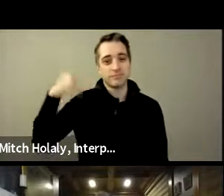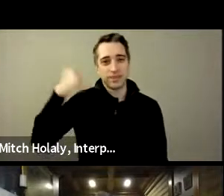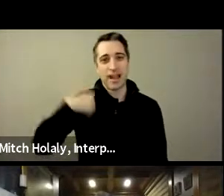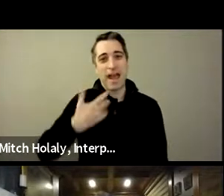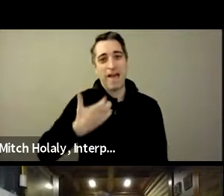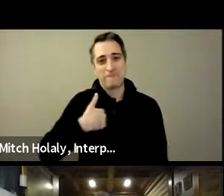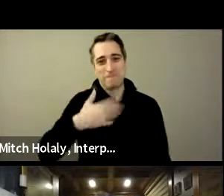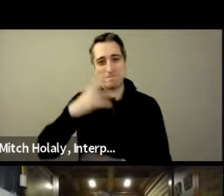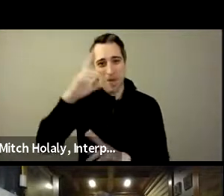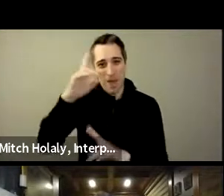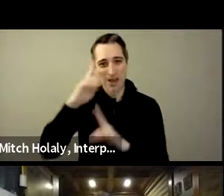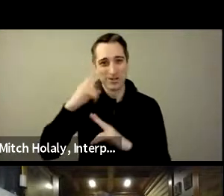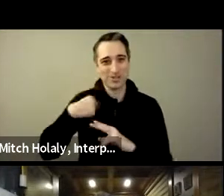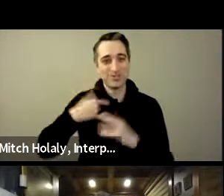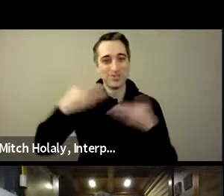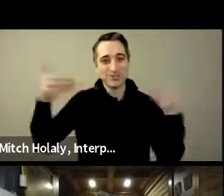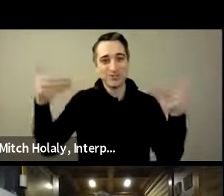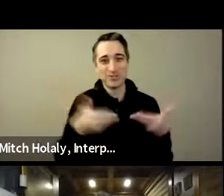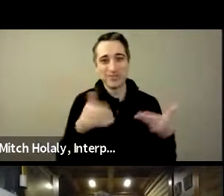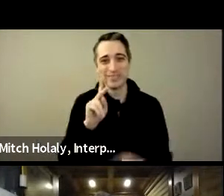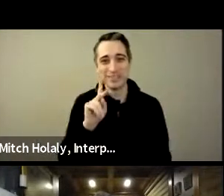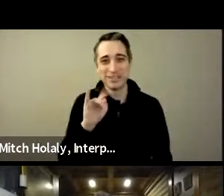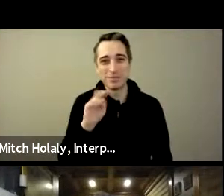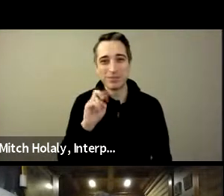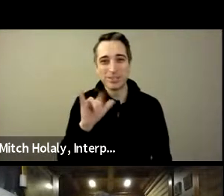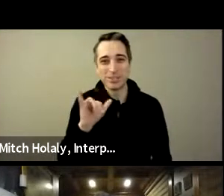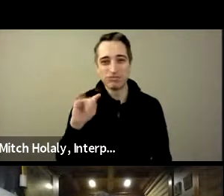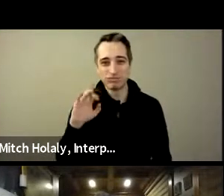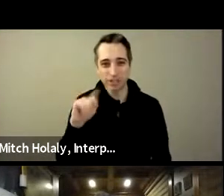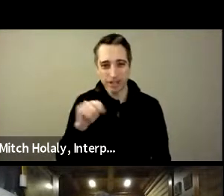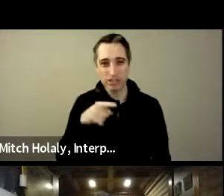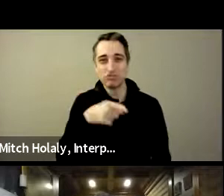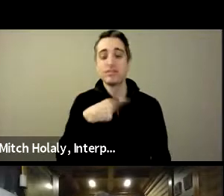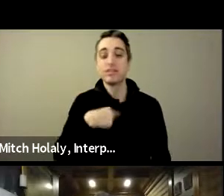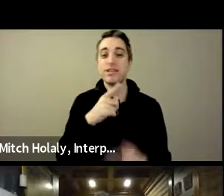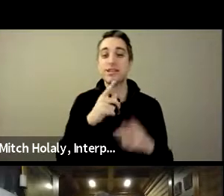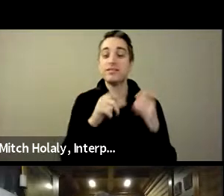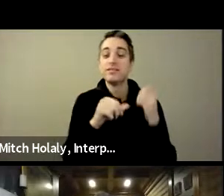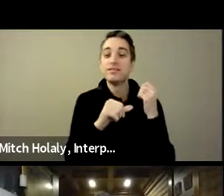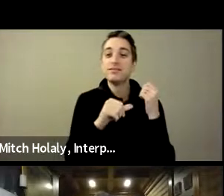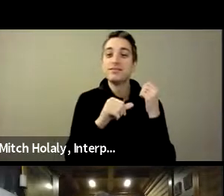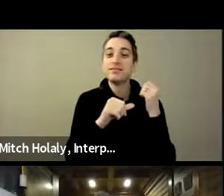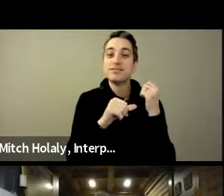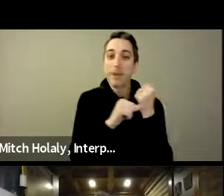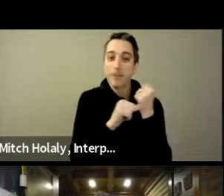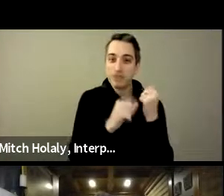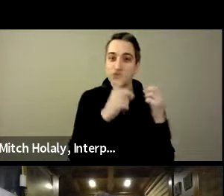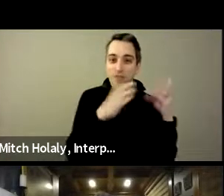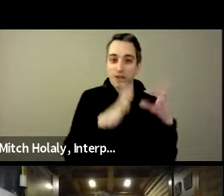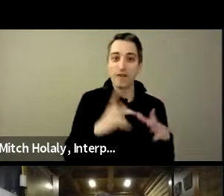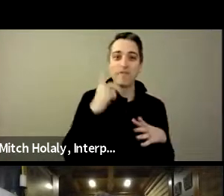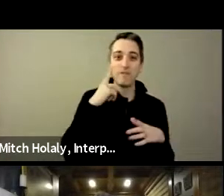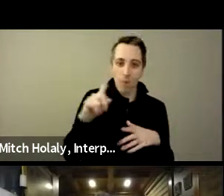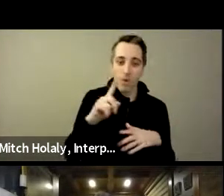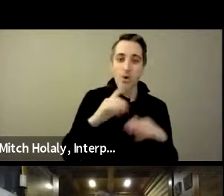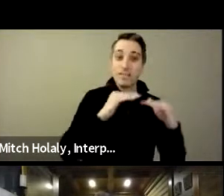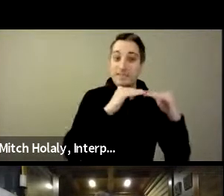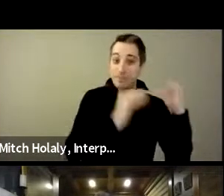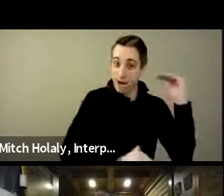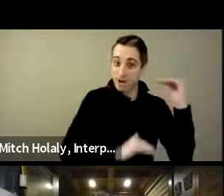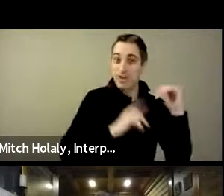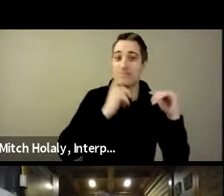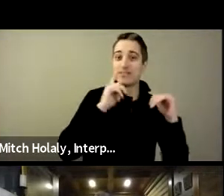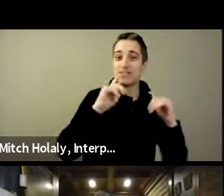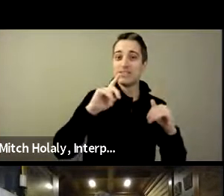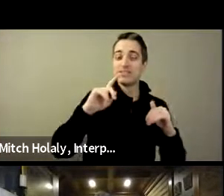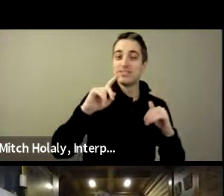Trent, who is the Deputy Director for Prosperity with the Department of Labor and Economic Opportunity. She is going to give